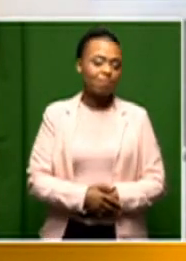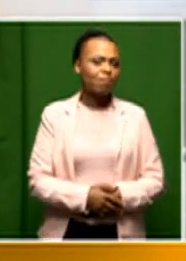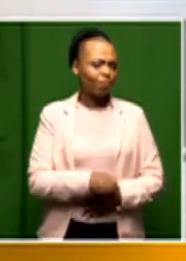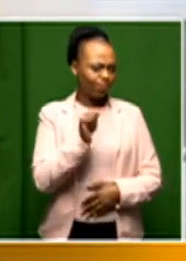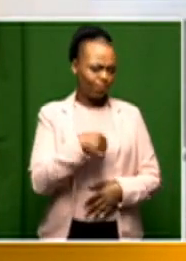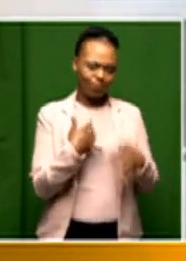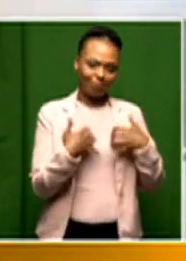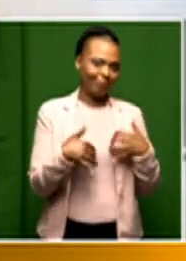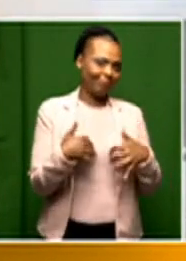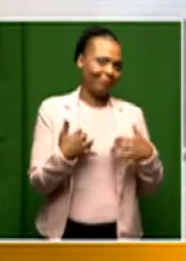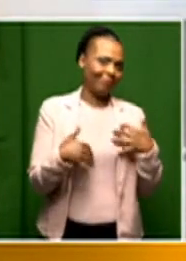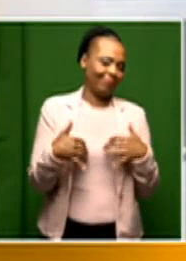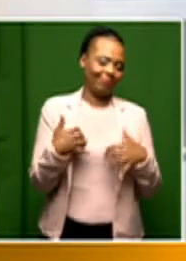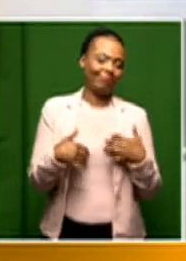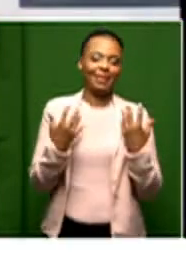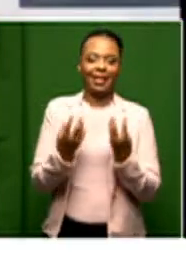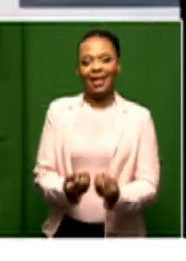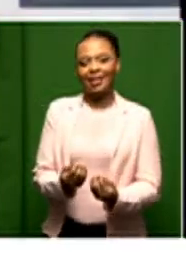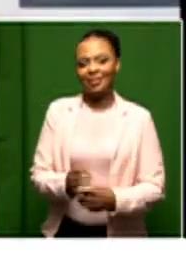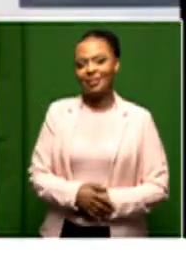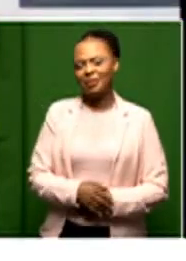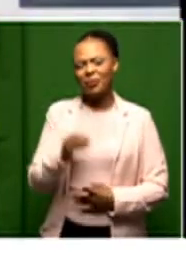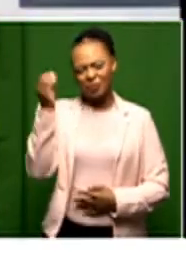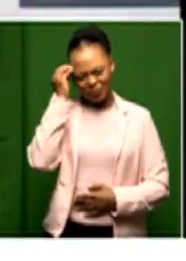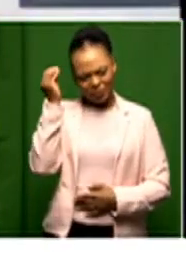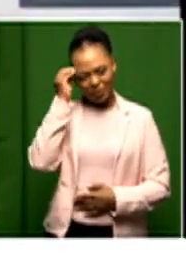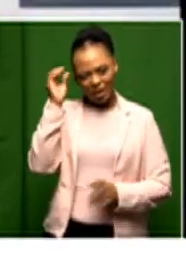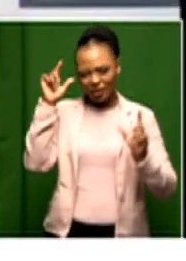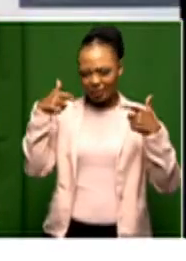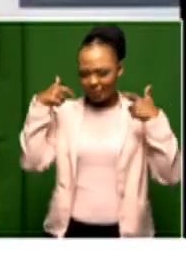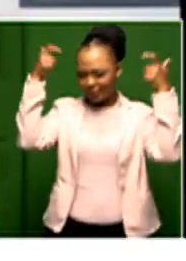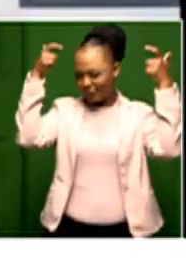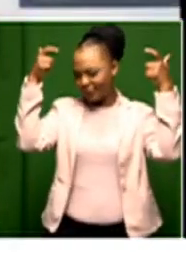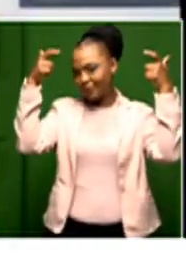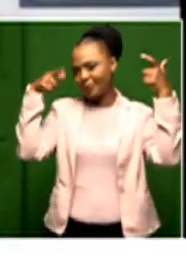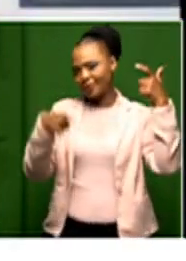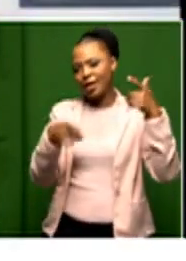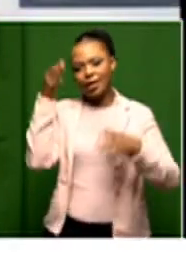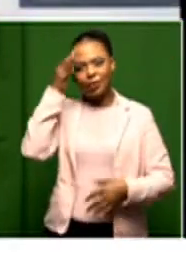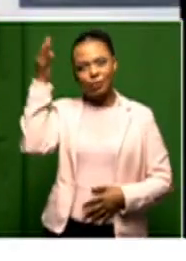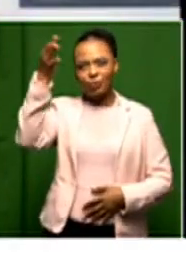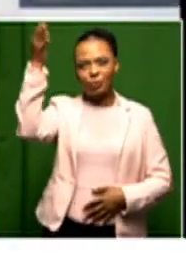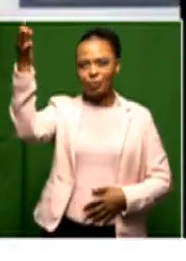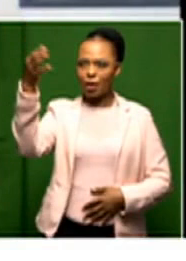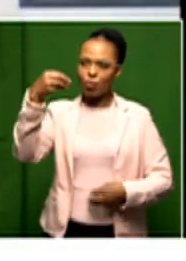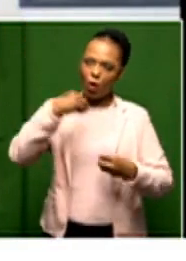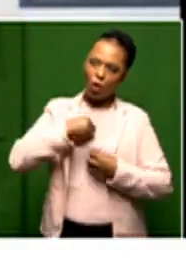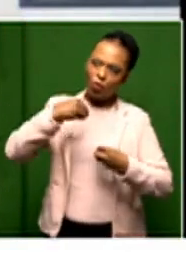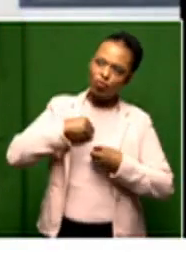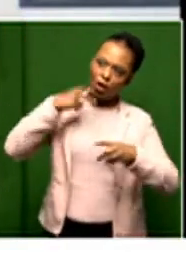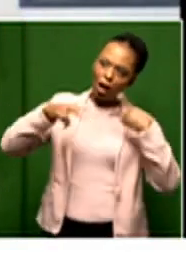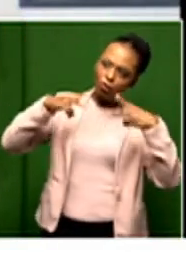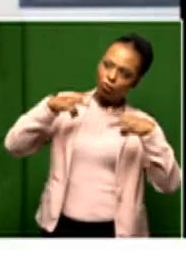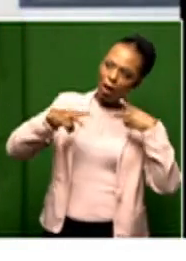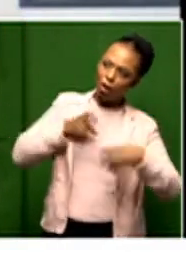excited. As you know, every chef has a dream of having their own restaurant, but